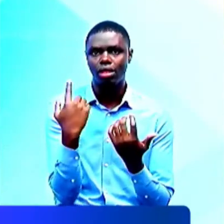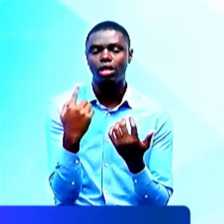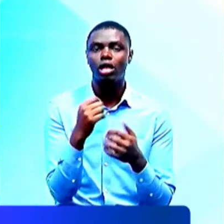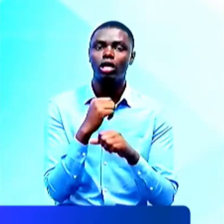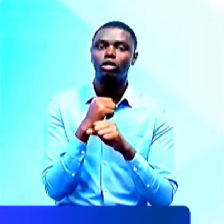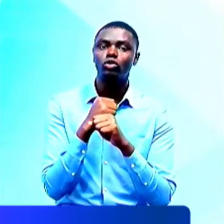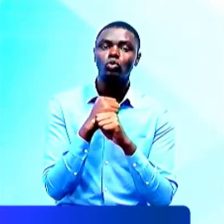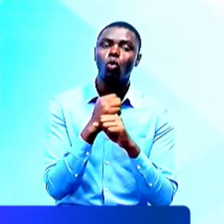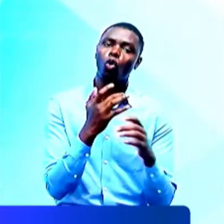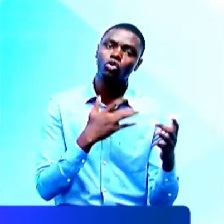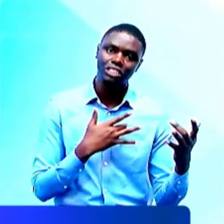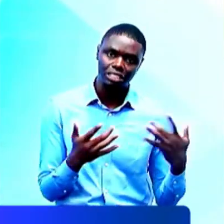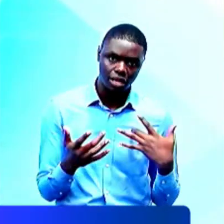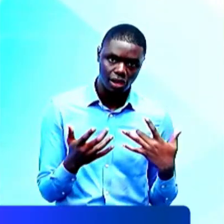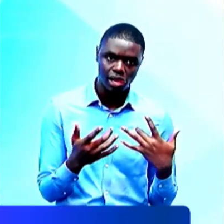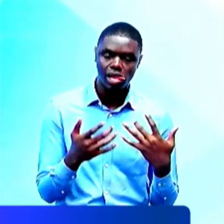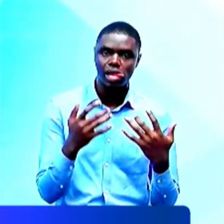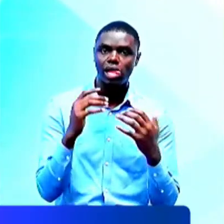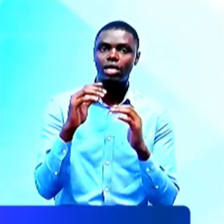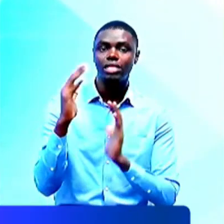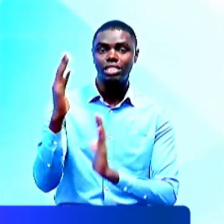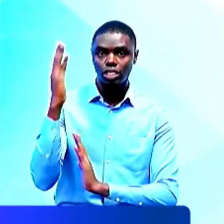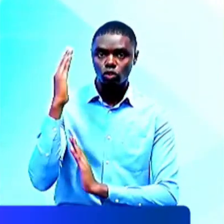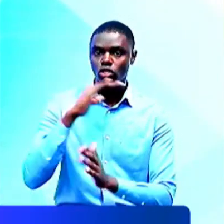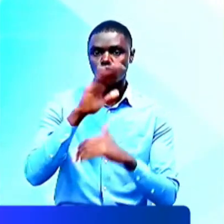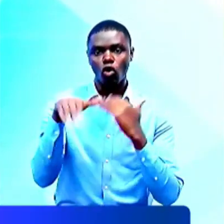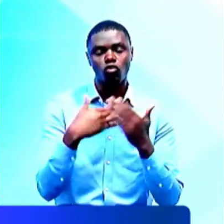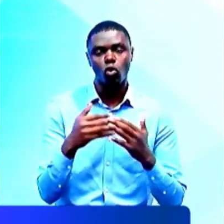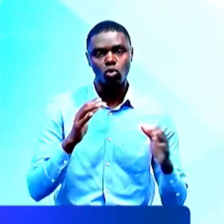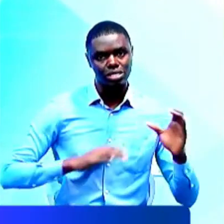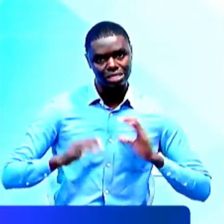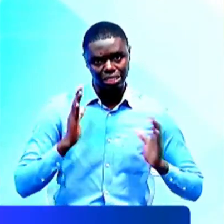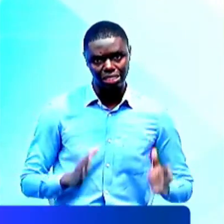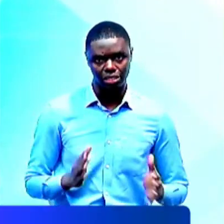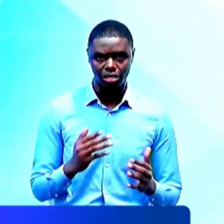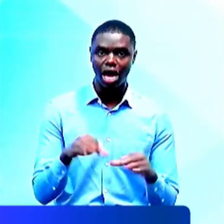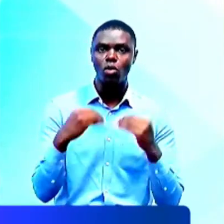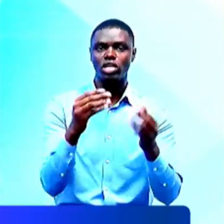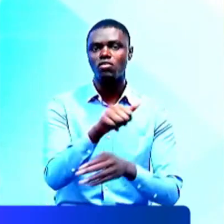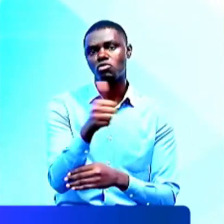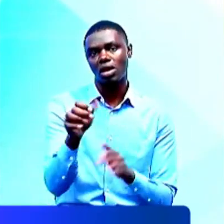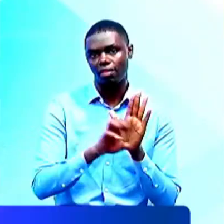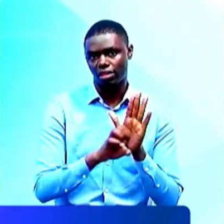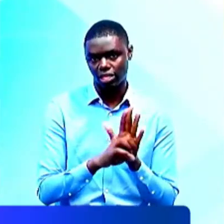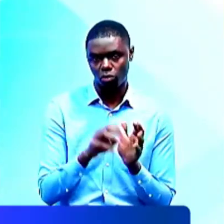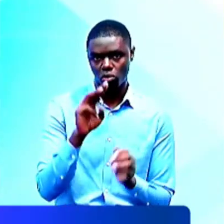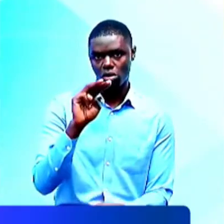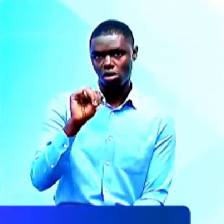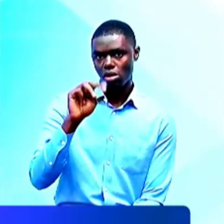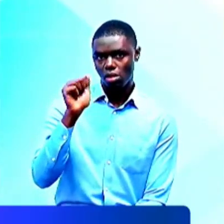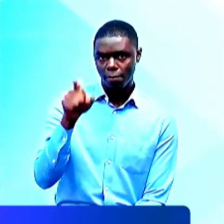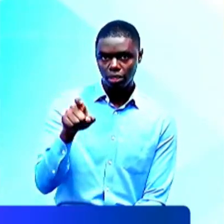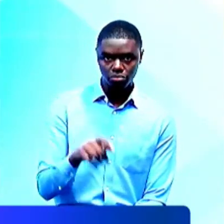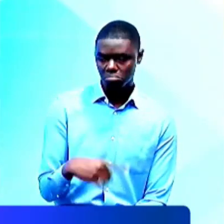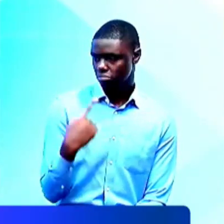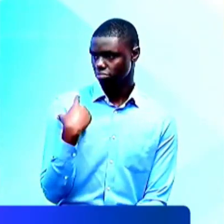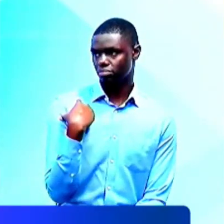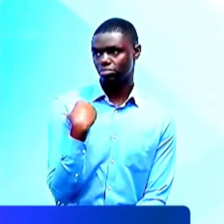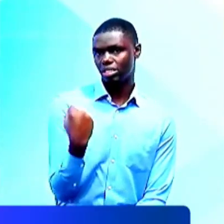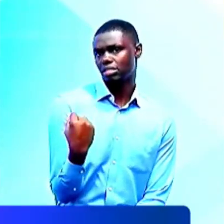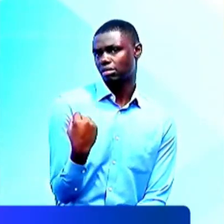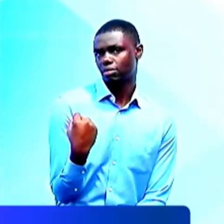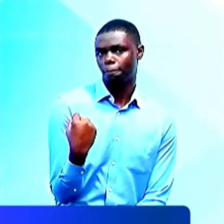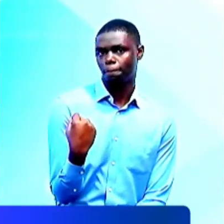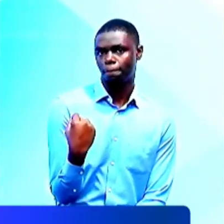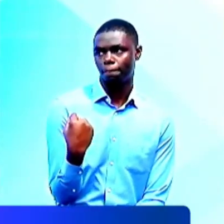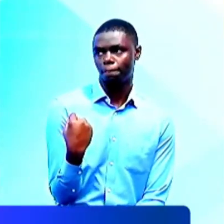to put into consideration the security of all citizens. And I will give you another example, Max. In just the recent days